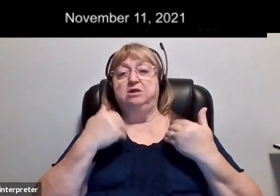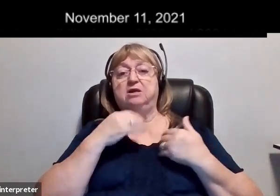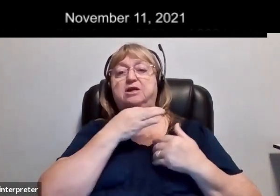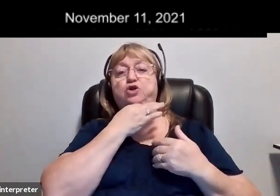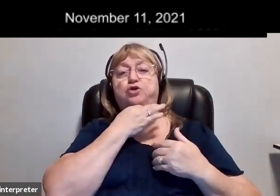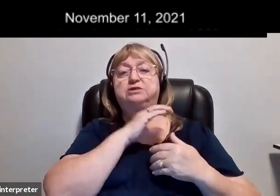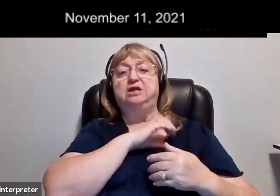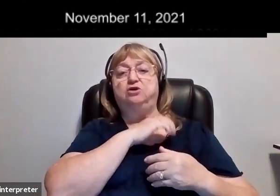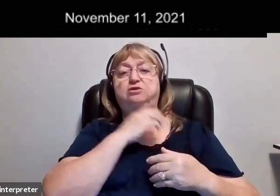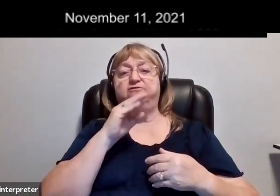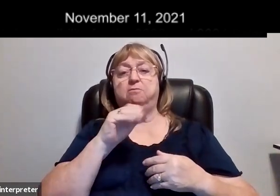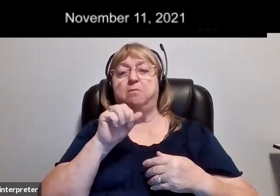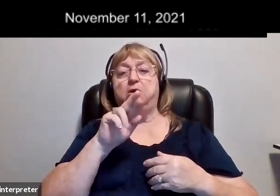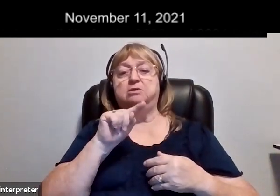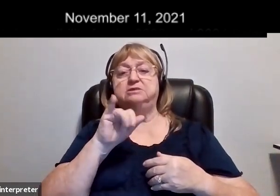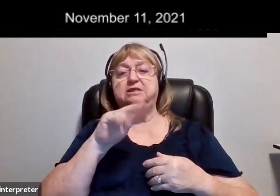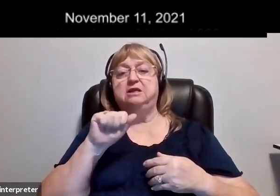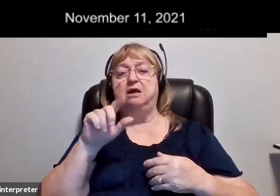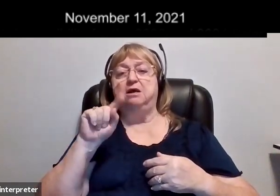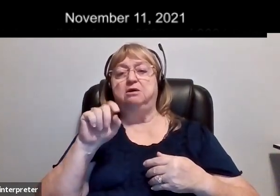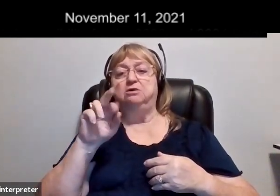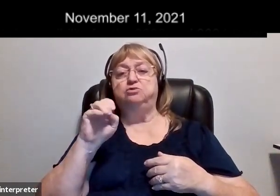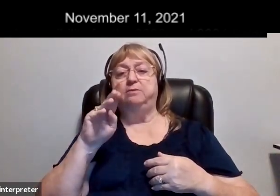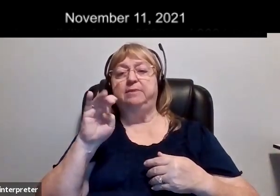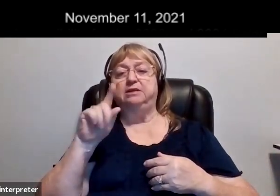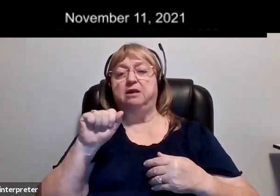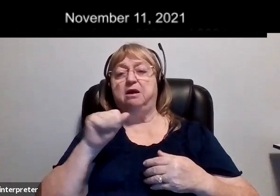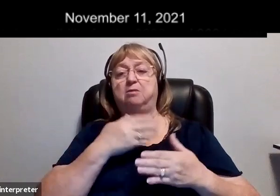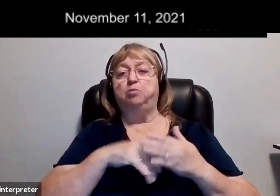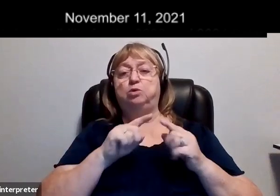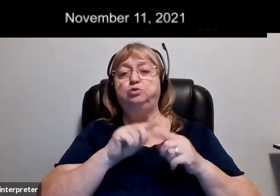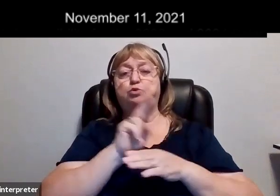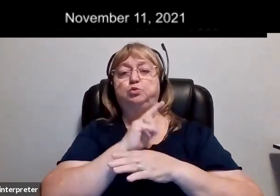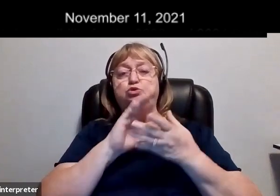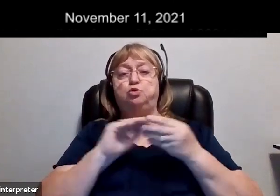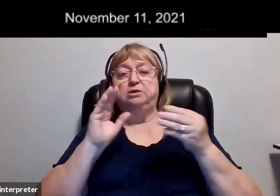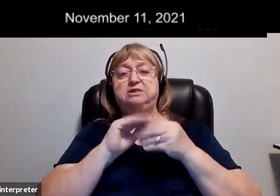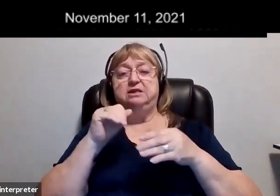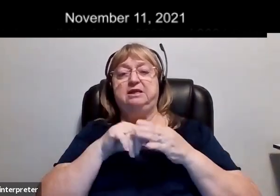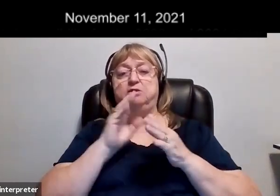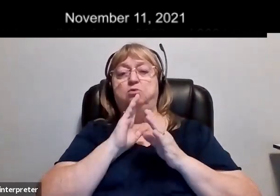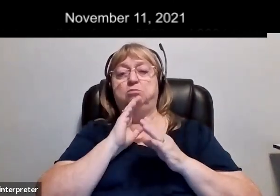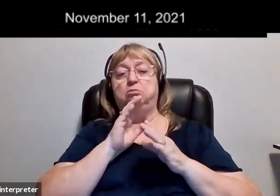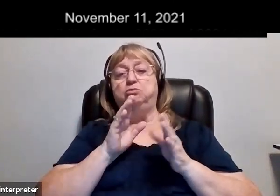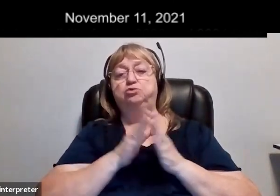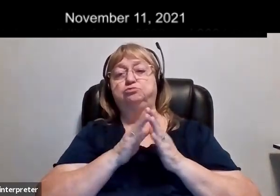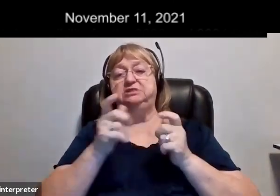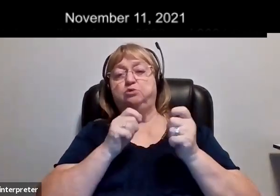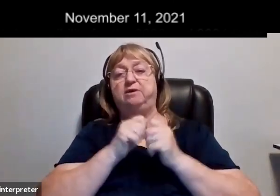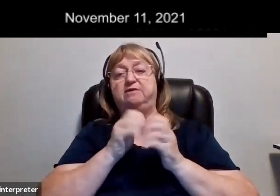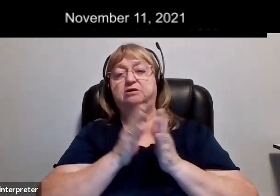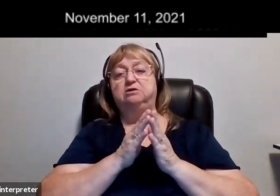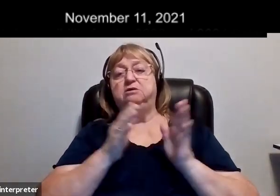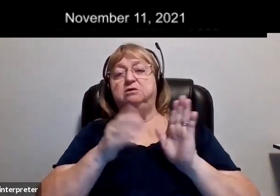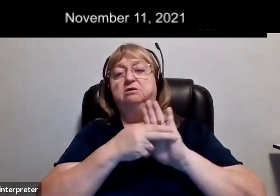Tremenda, born to use storytelling in also in order also to deal with gender stereotype. And finally,